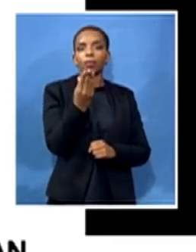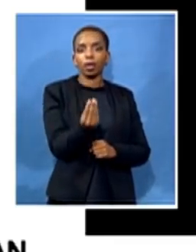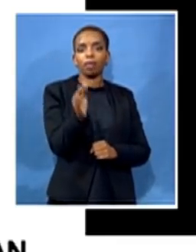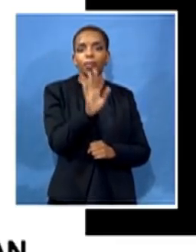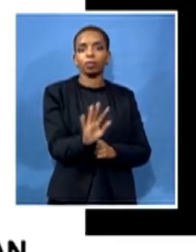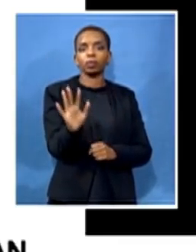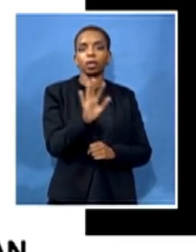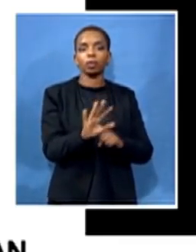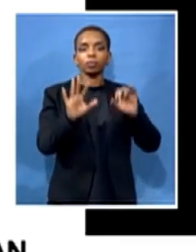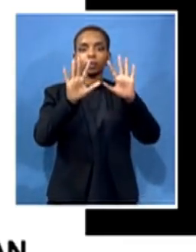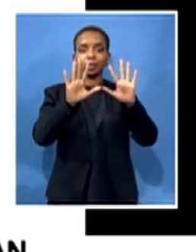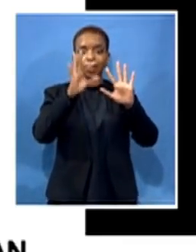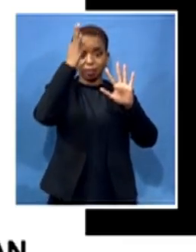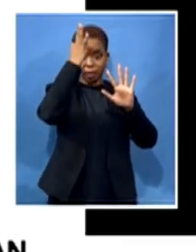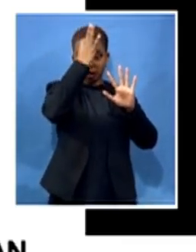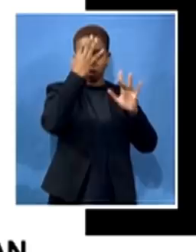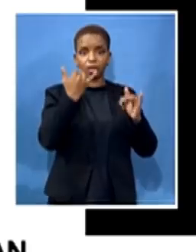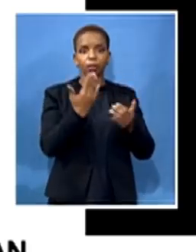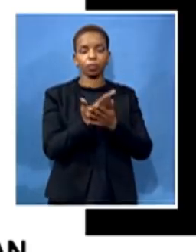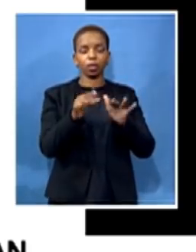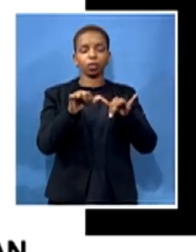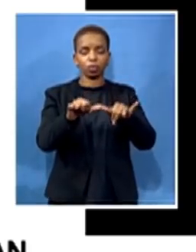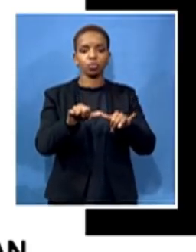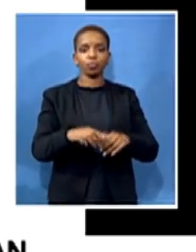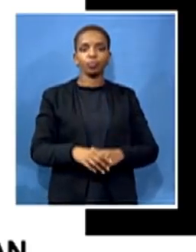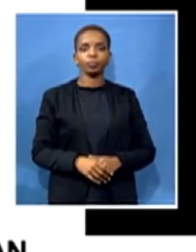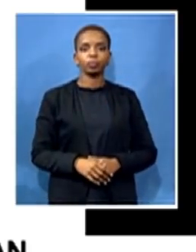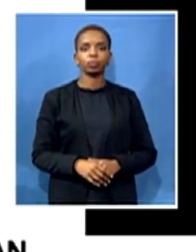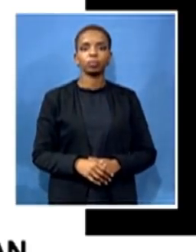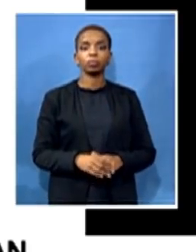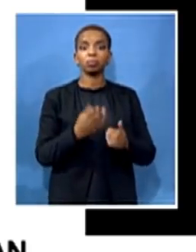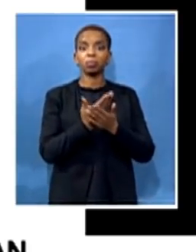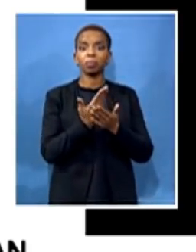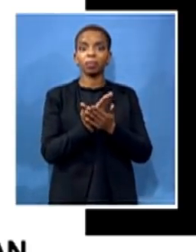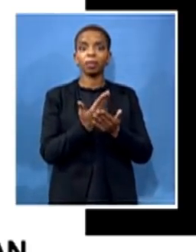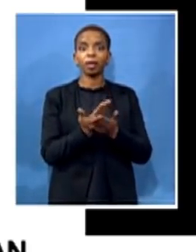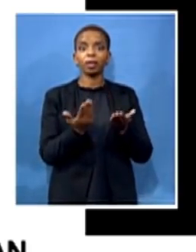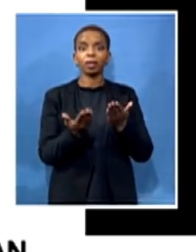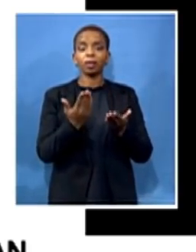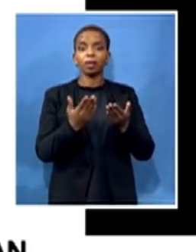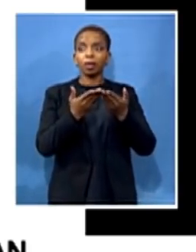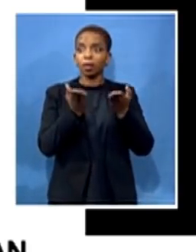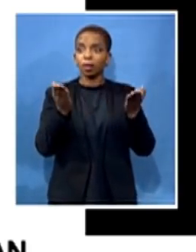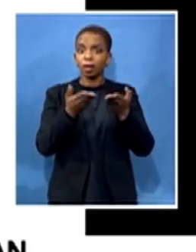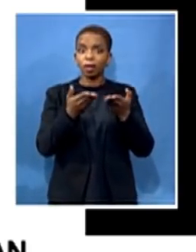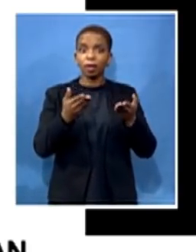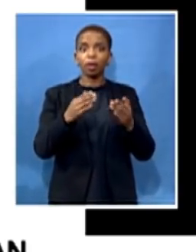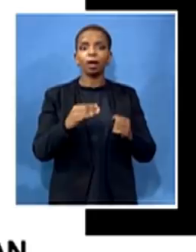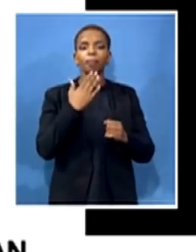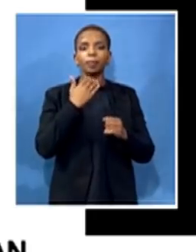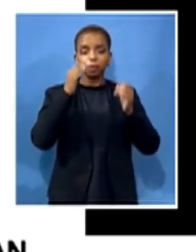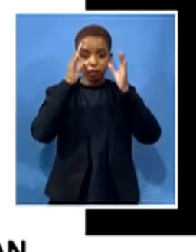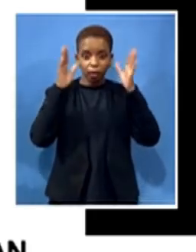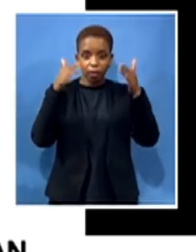may continue. Can the host staff please give attention to the technical issues that are being